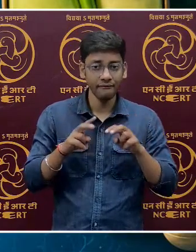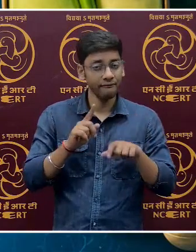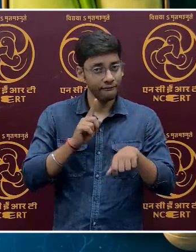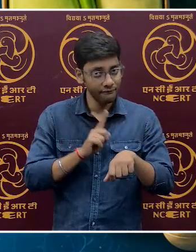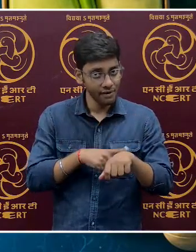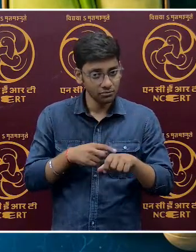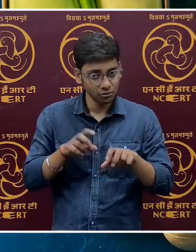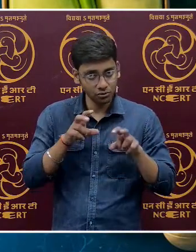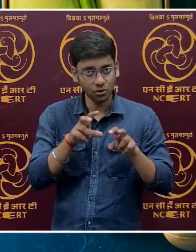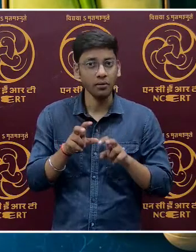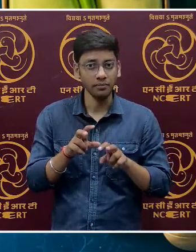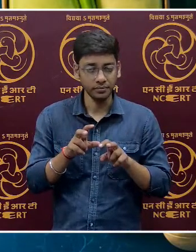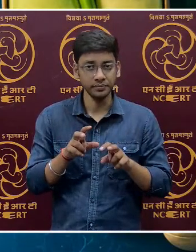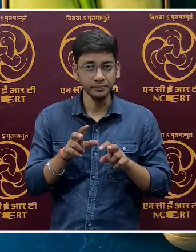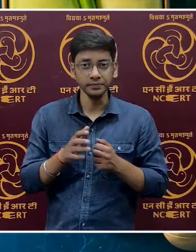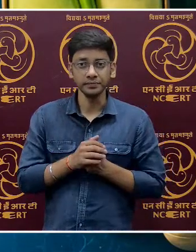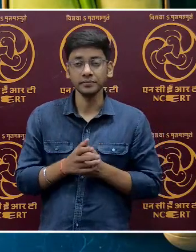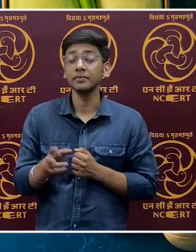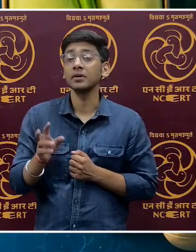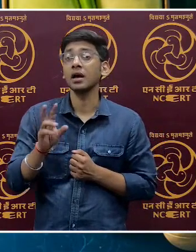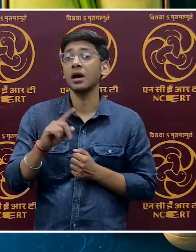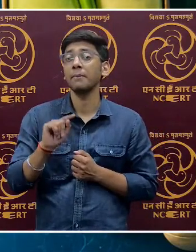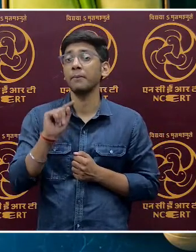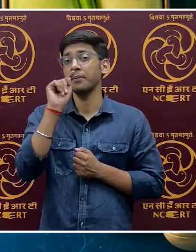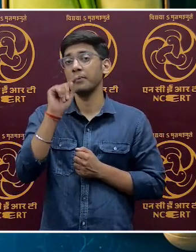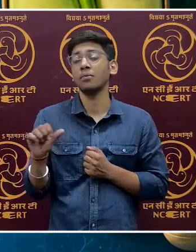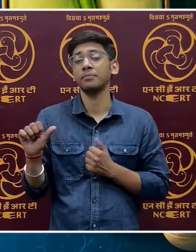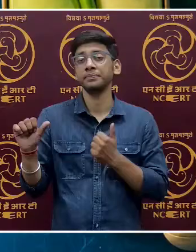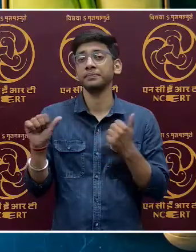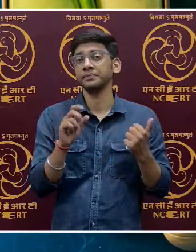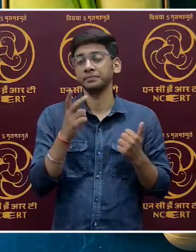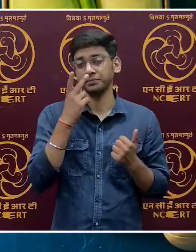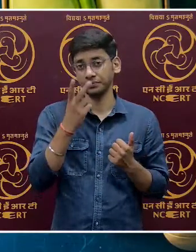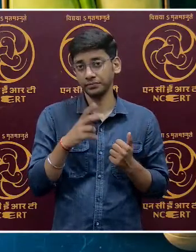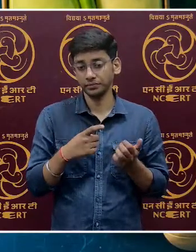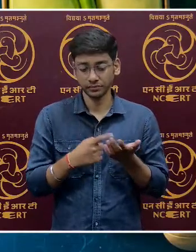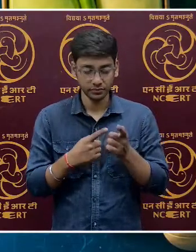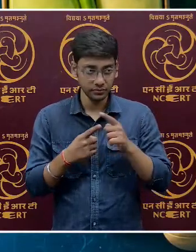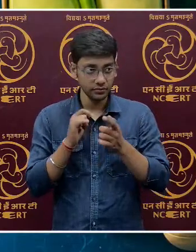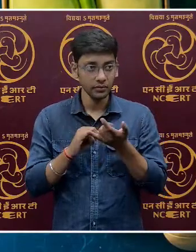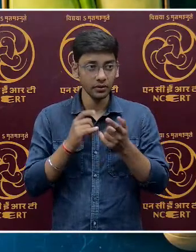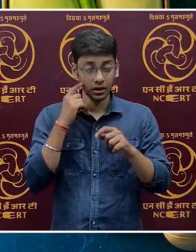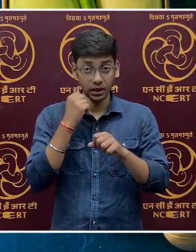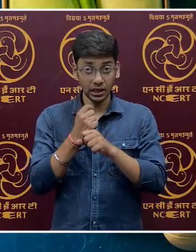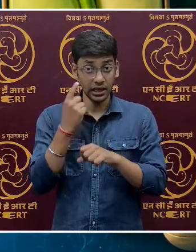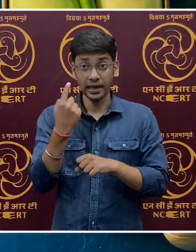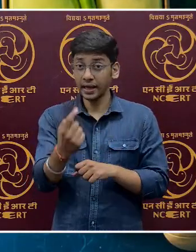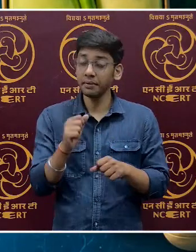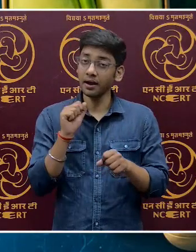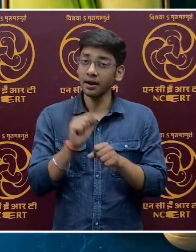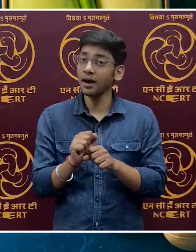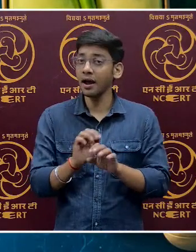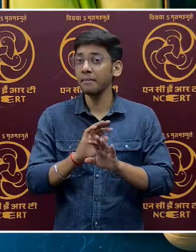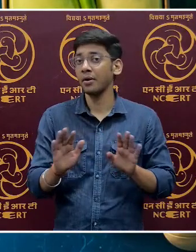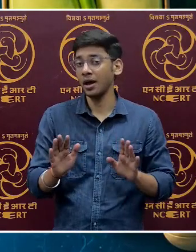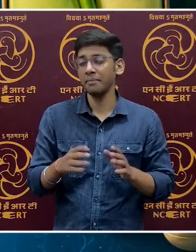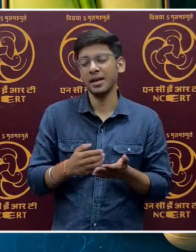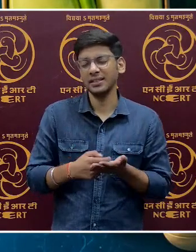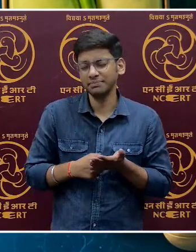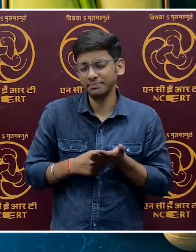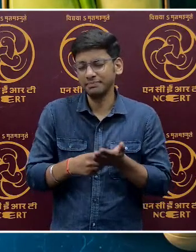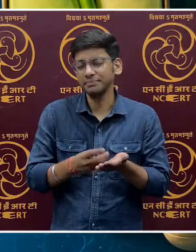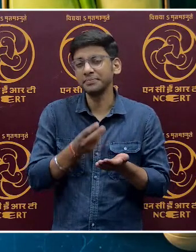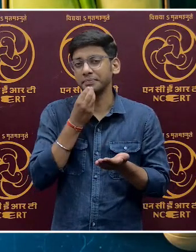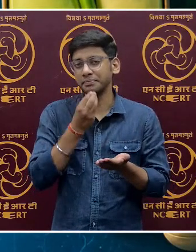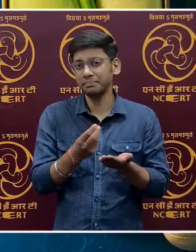here, again the point is coming over here as a rating. So please, once you complete your task, a humble request to rate